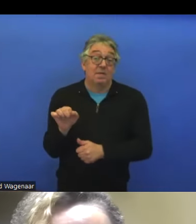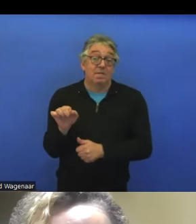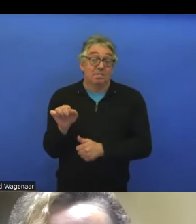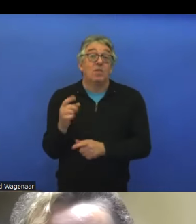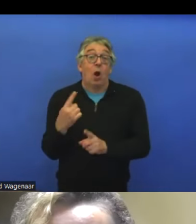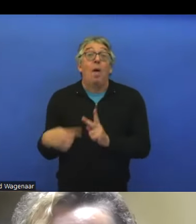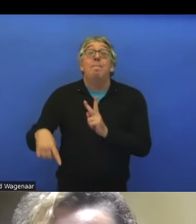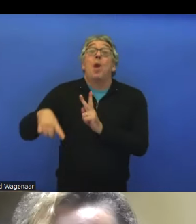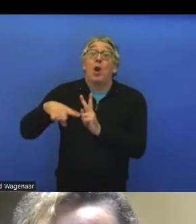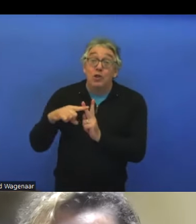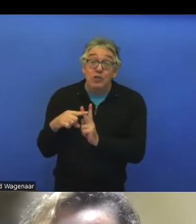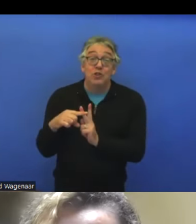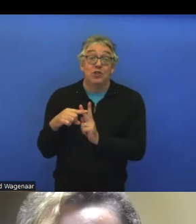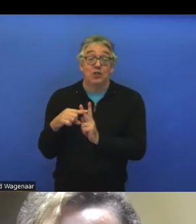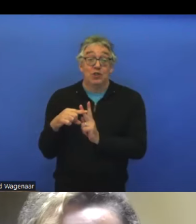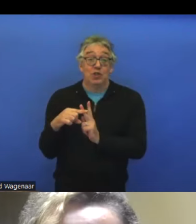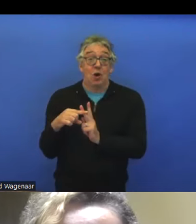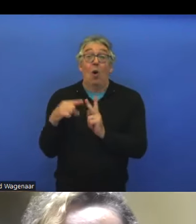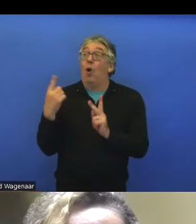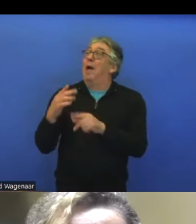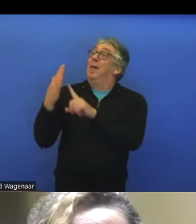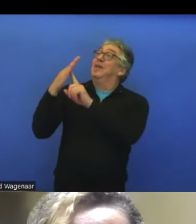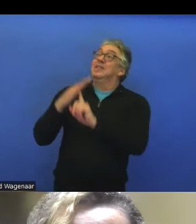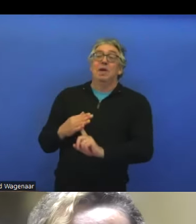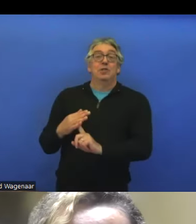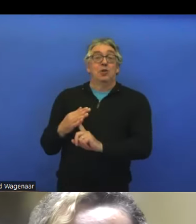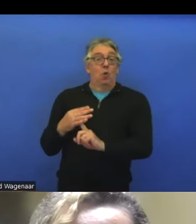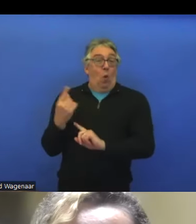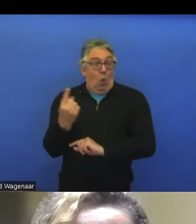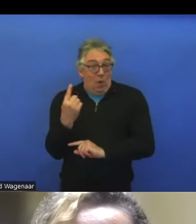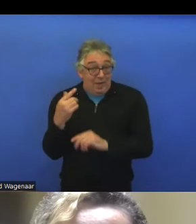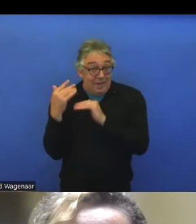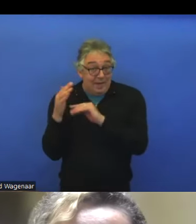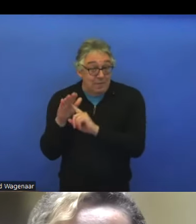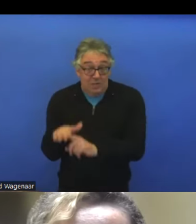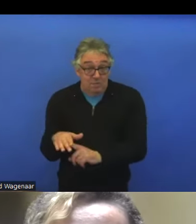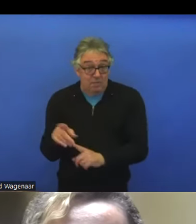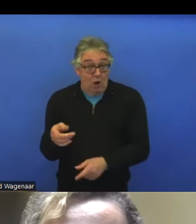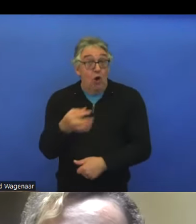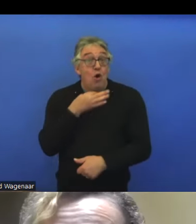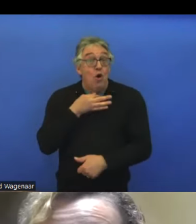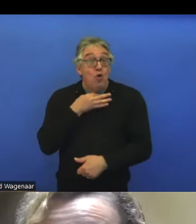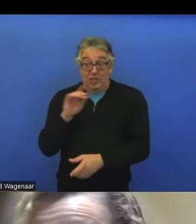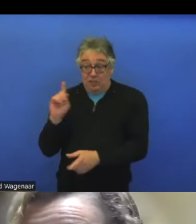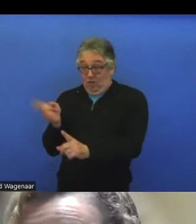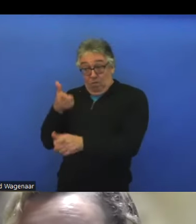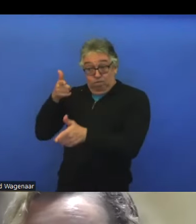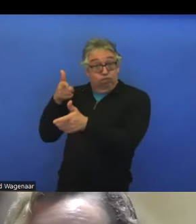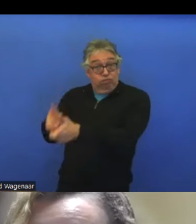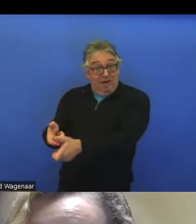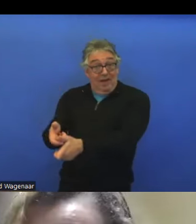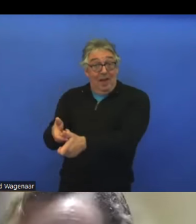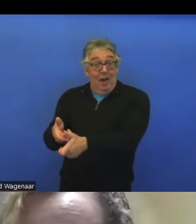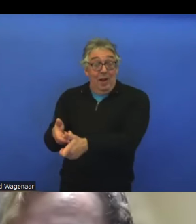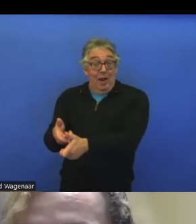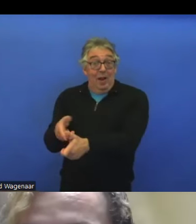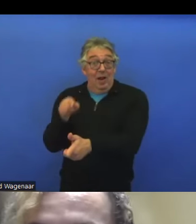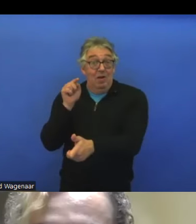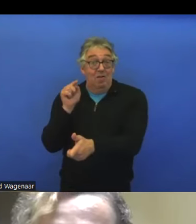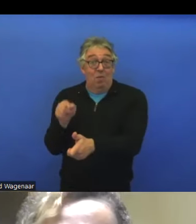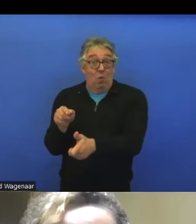but they're not only facing discrimination, but they're facing risk of being killed in ritual